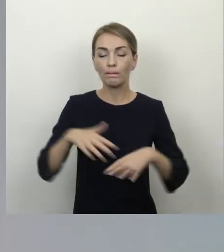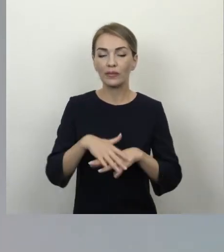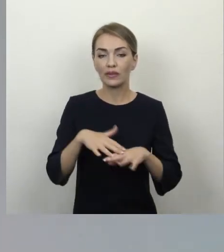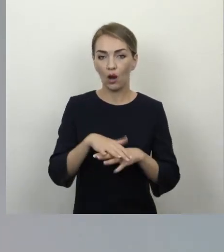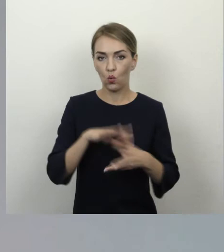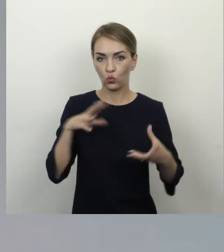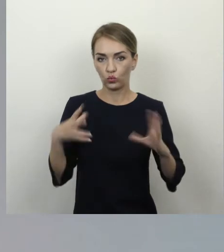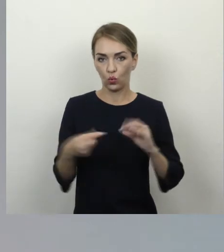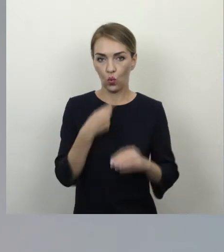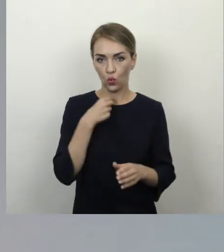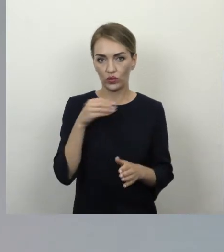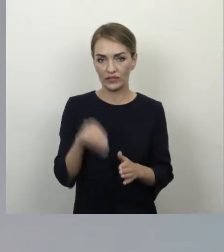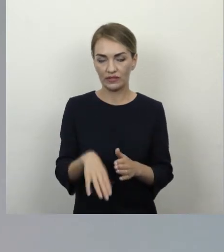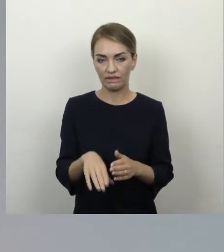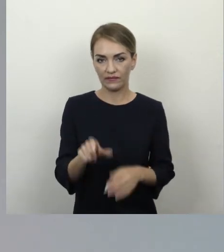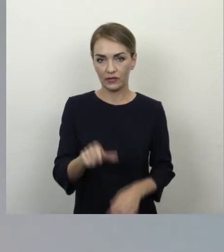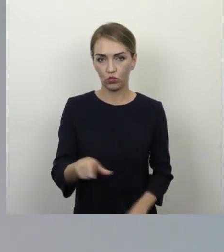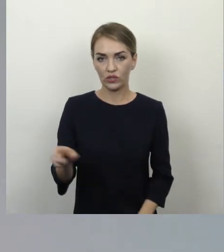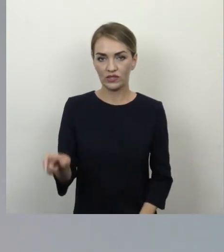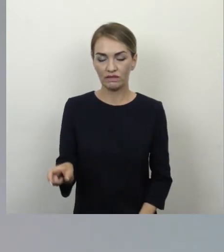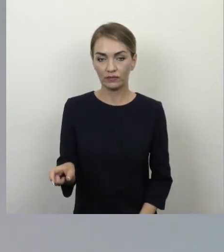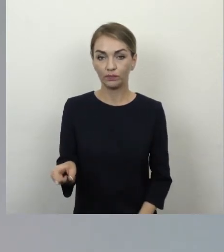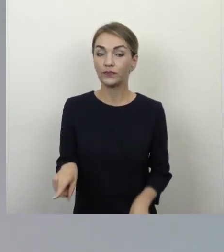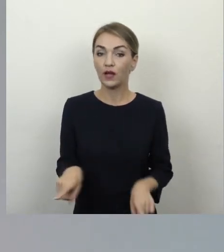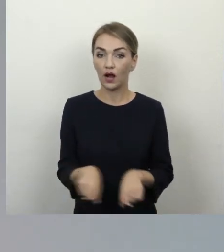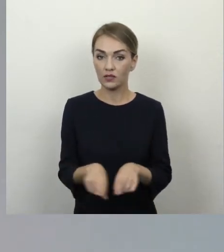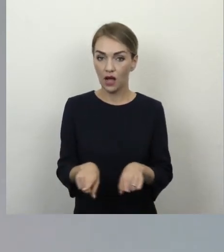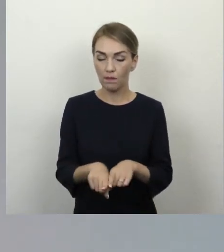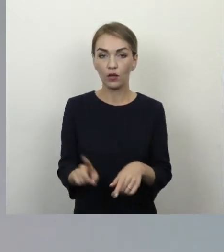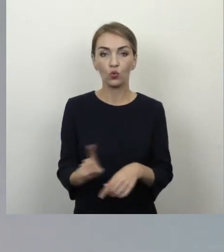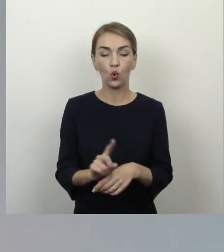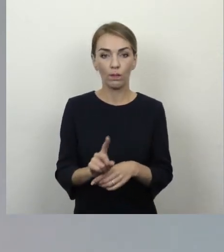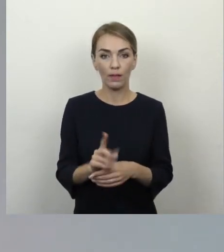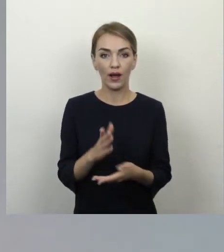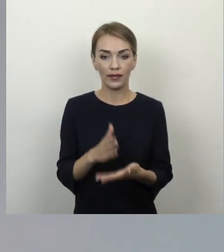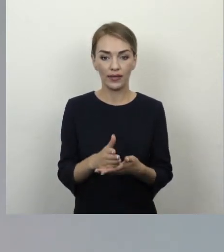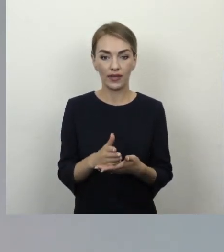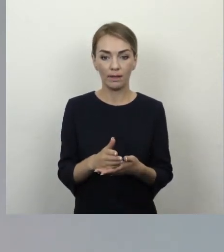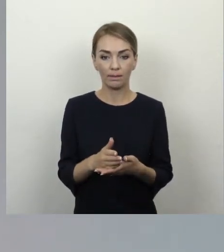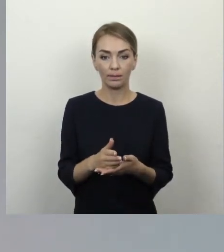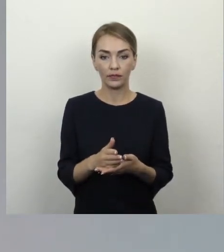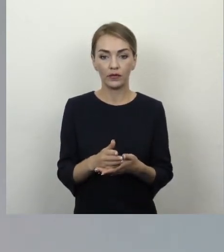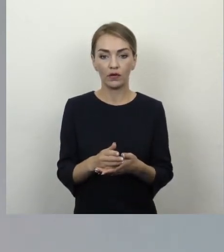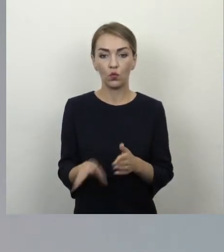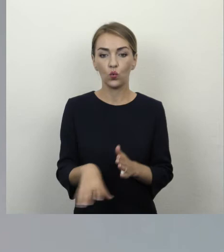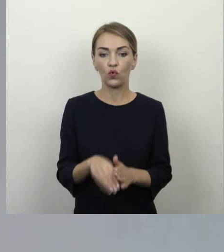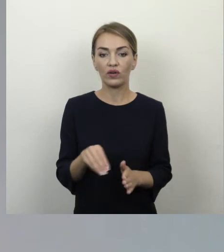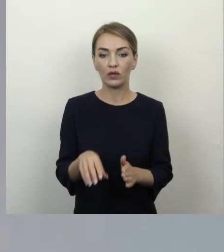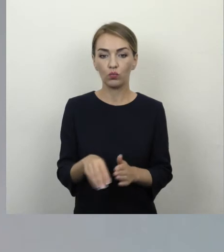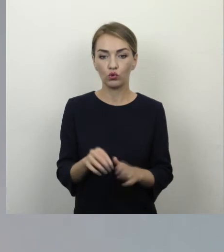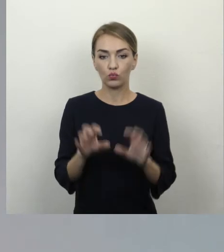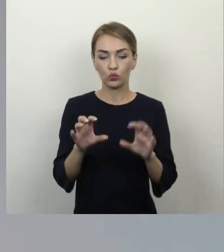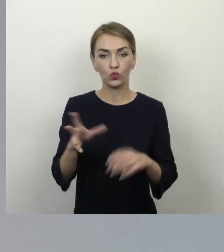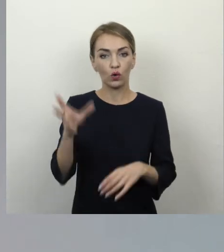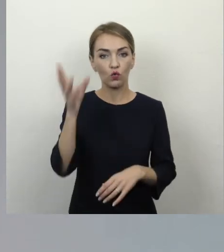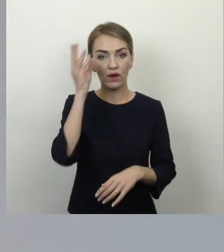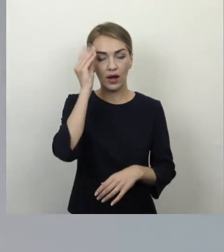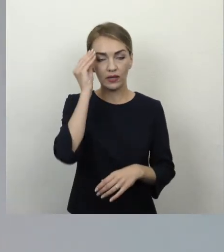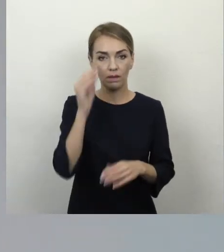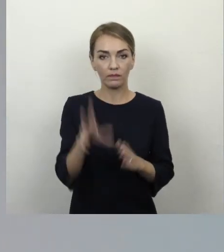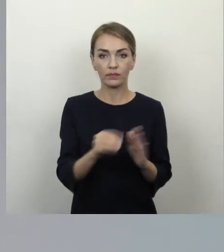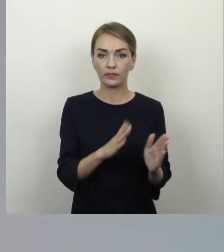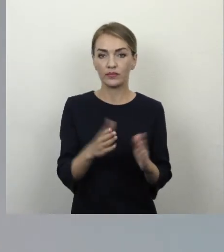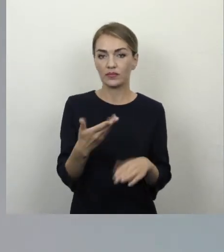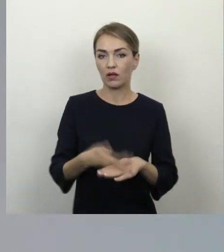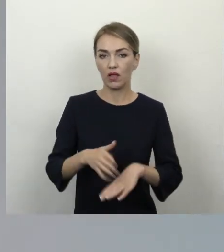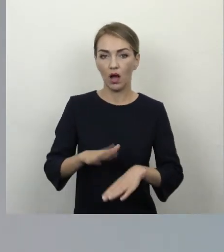protocols from all the precincts with the voting results. Incidentally, the same provision can be found in the election law today. But